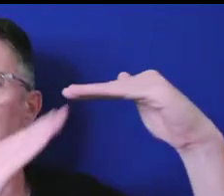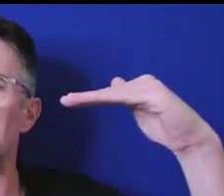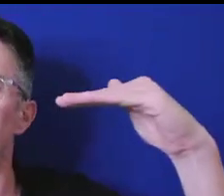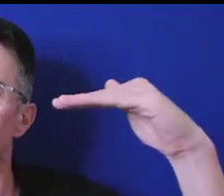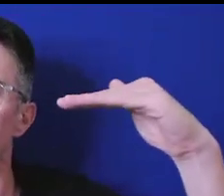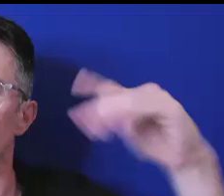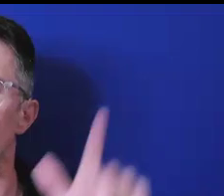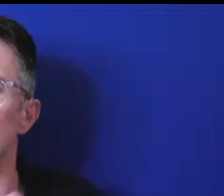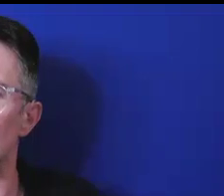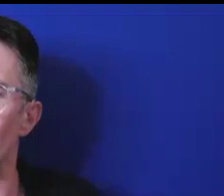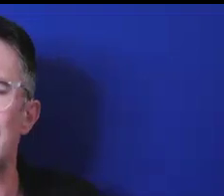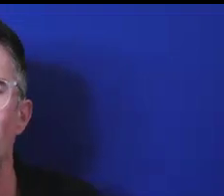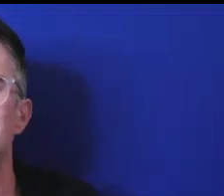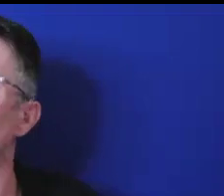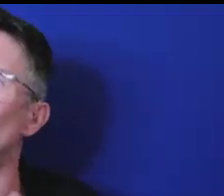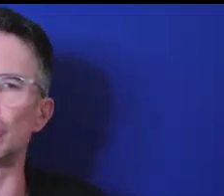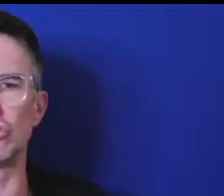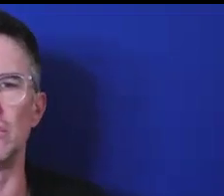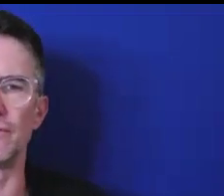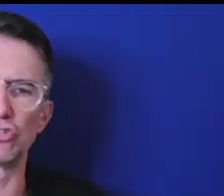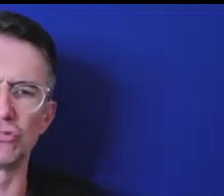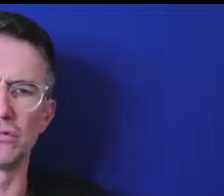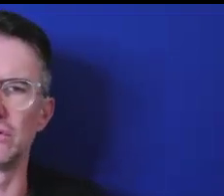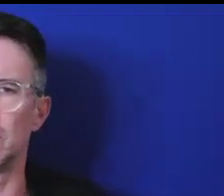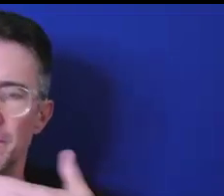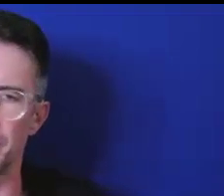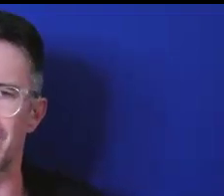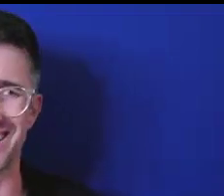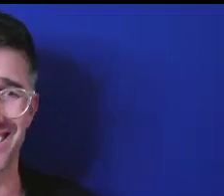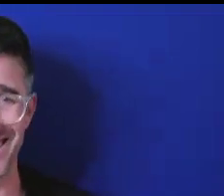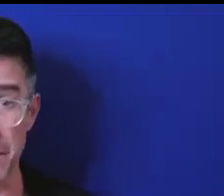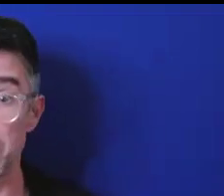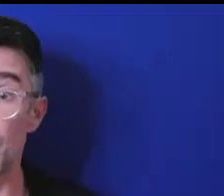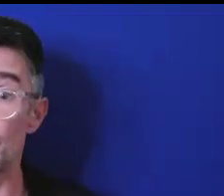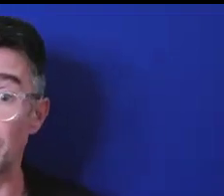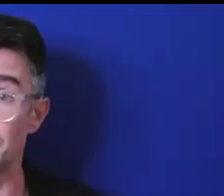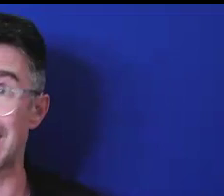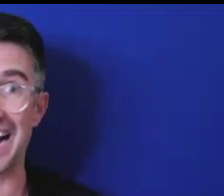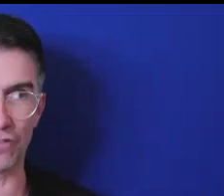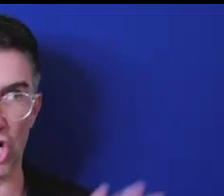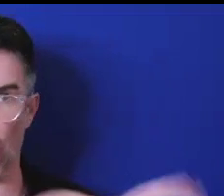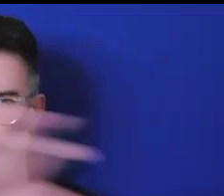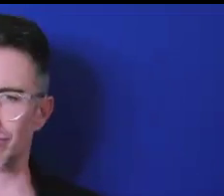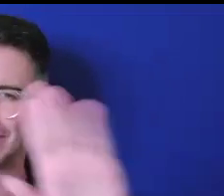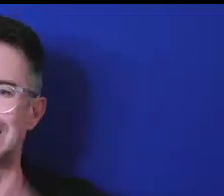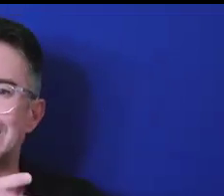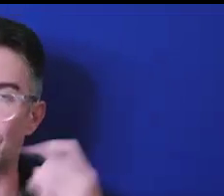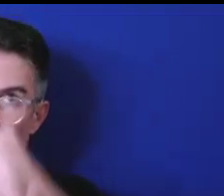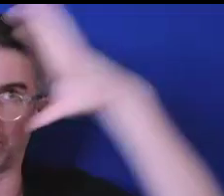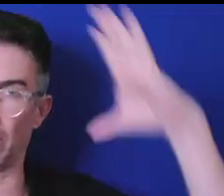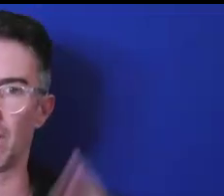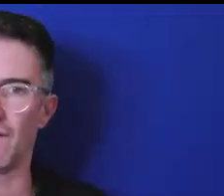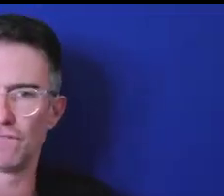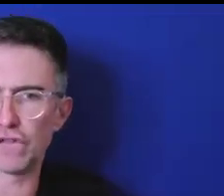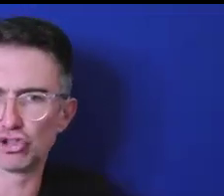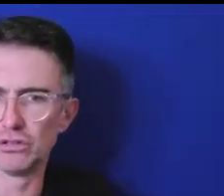using different criteria. So maybe a quick point, what are the criteria that